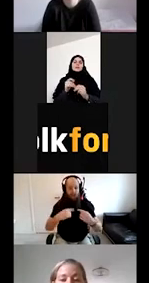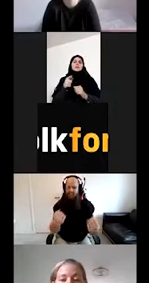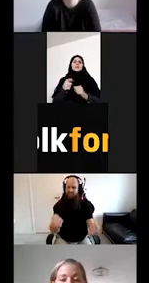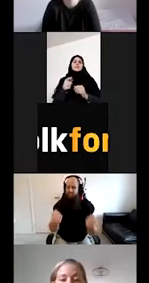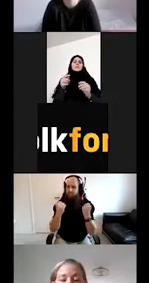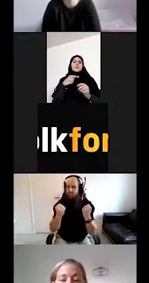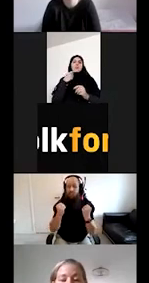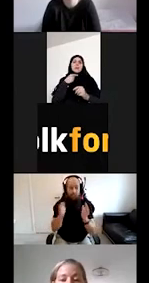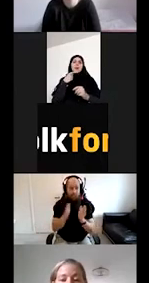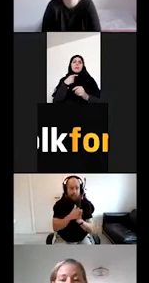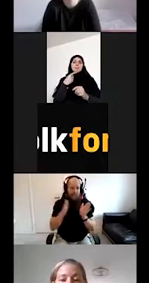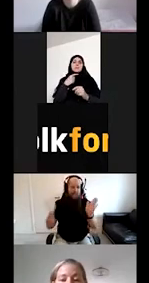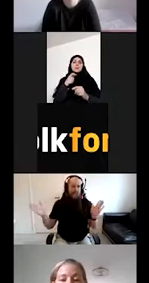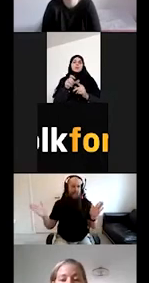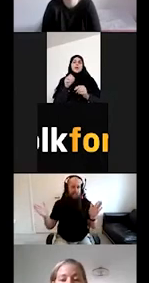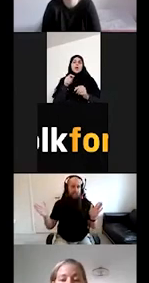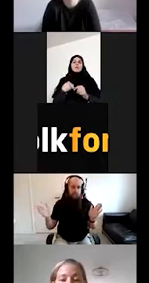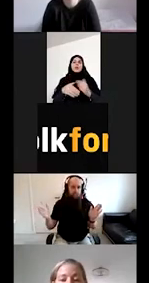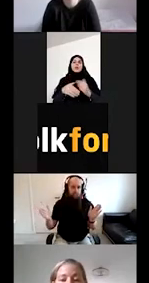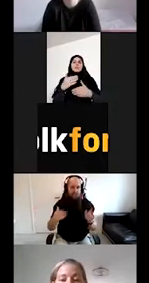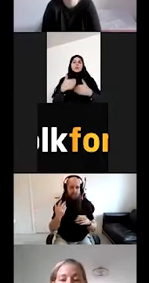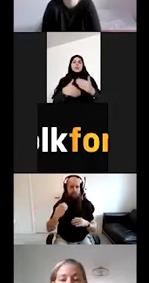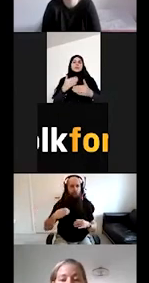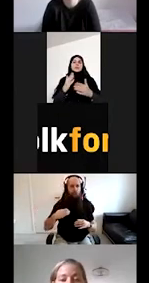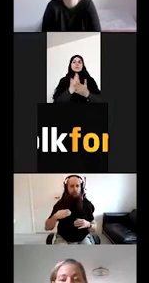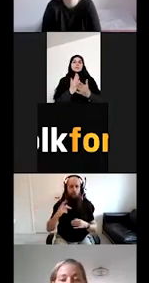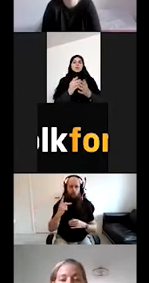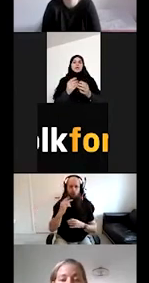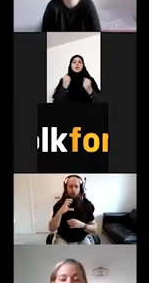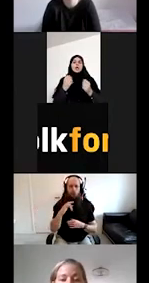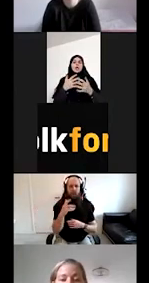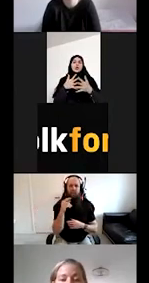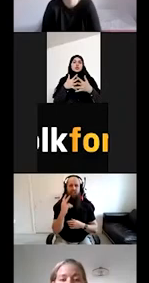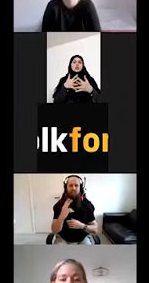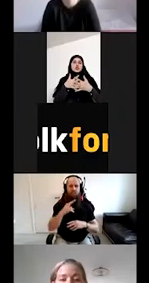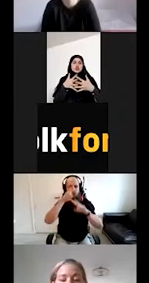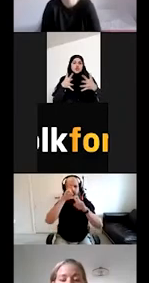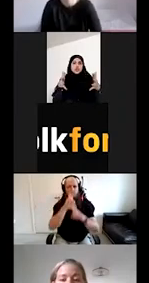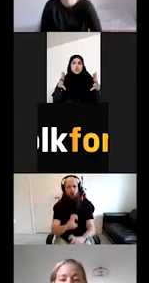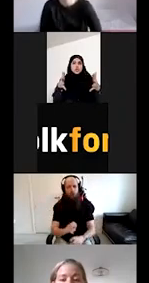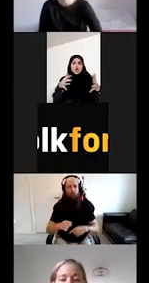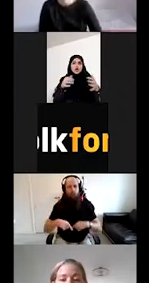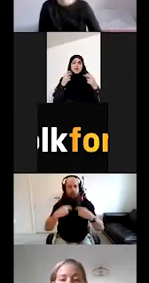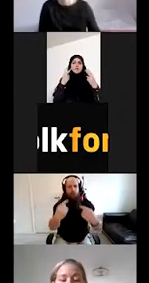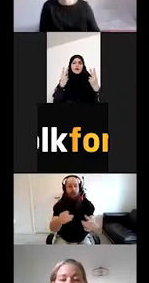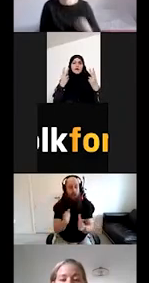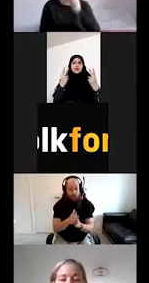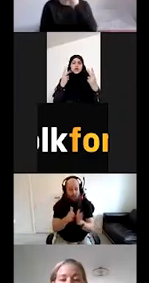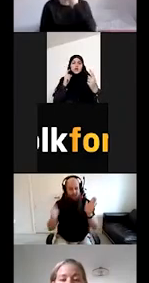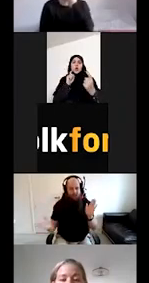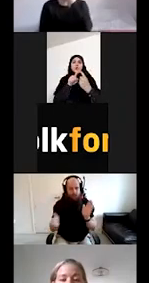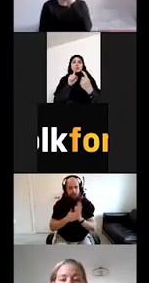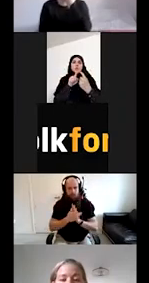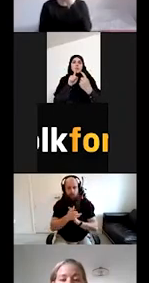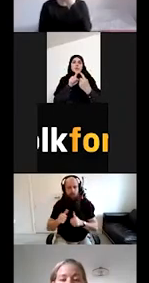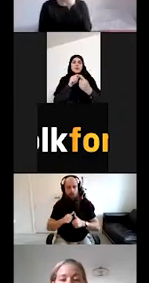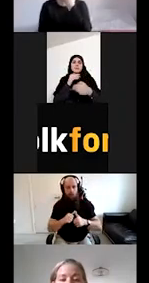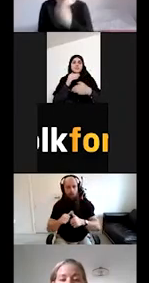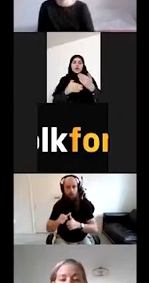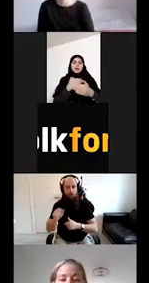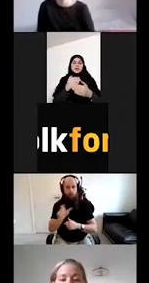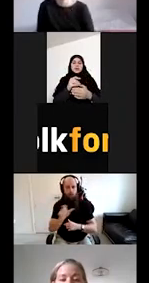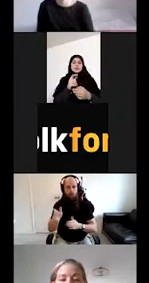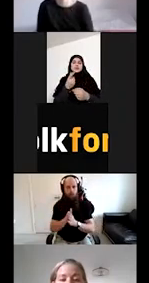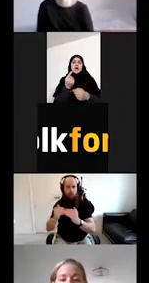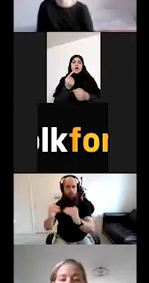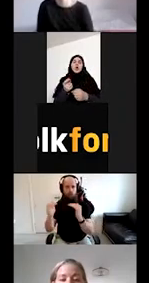the consultative process with the organizations of persons with disabilities, in a way that we organized